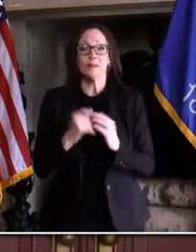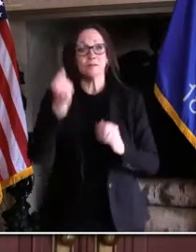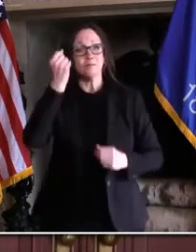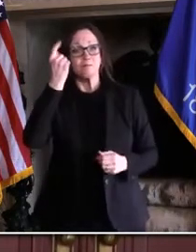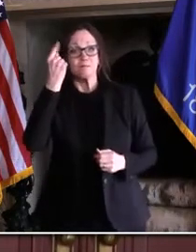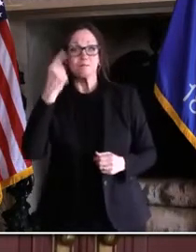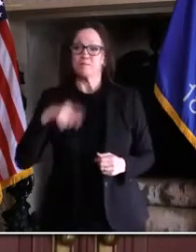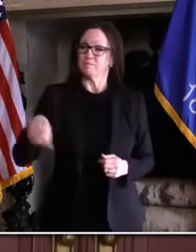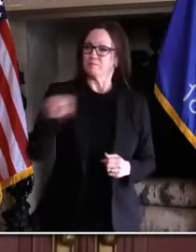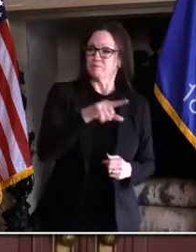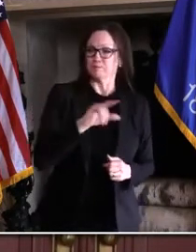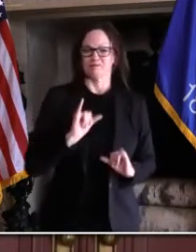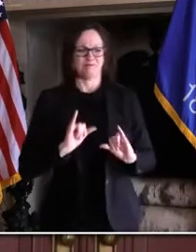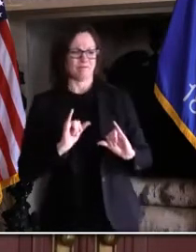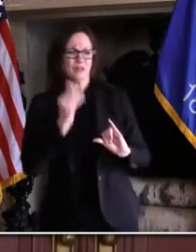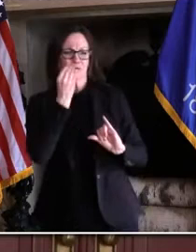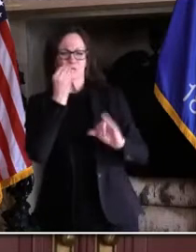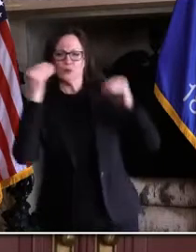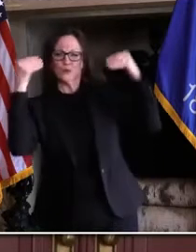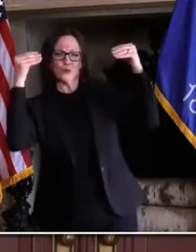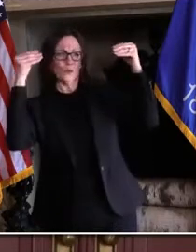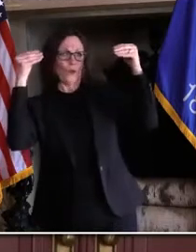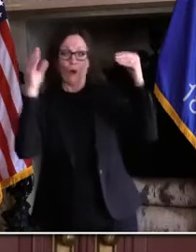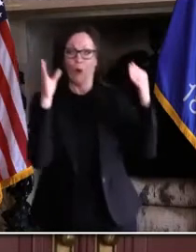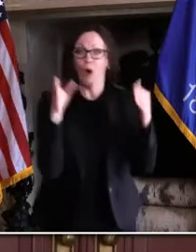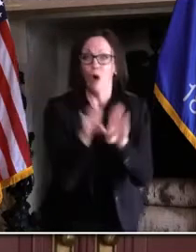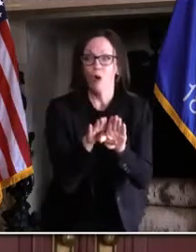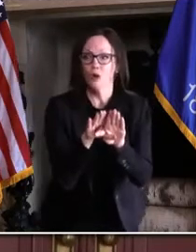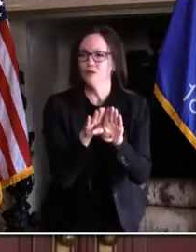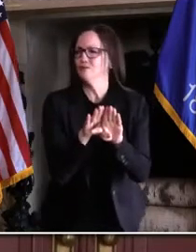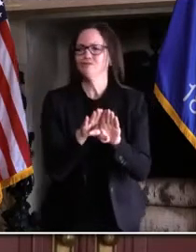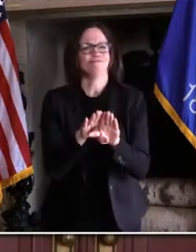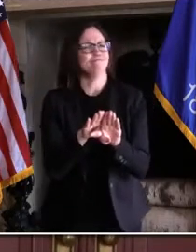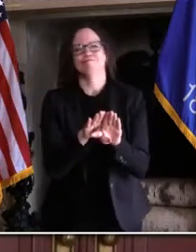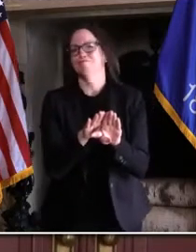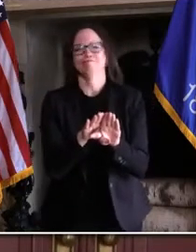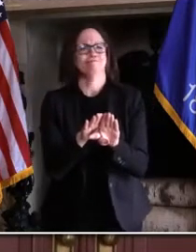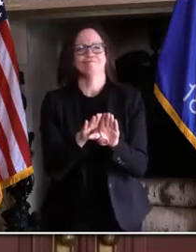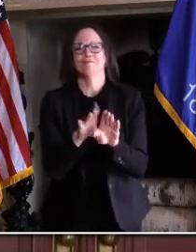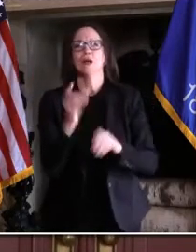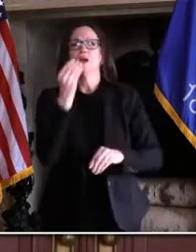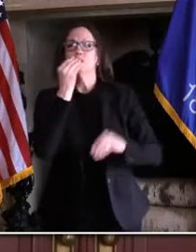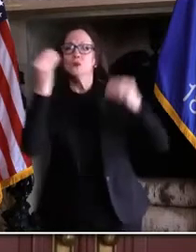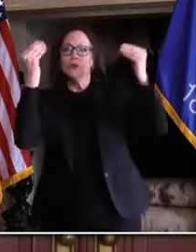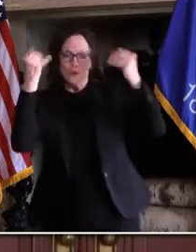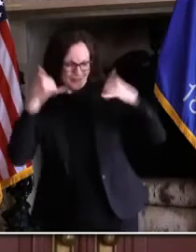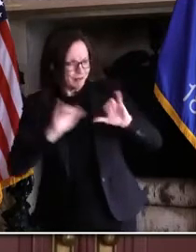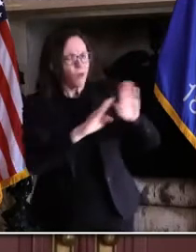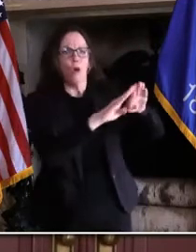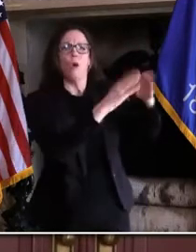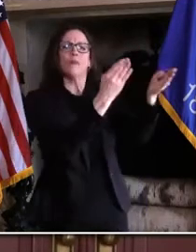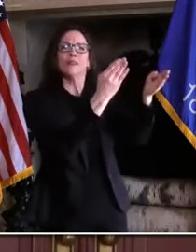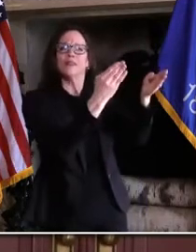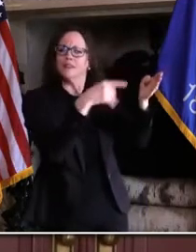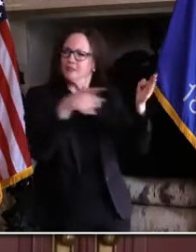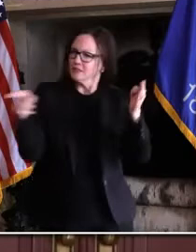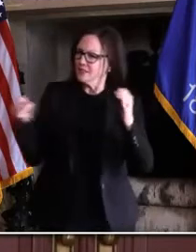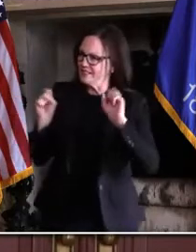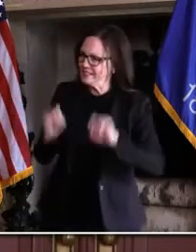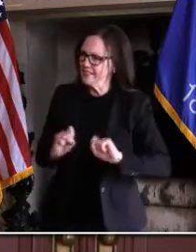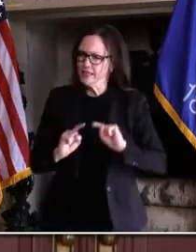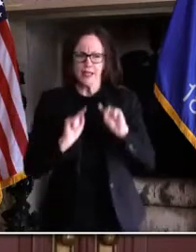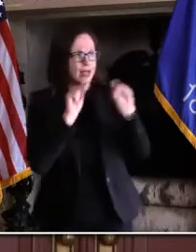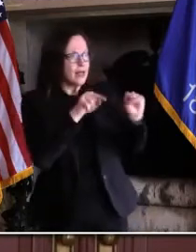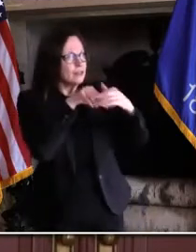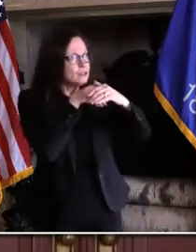pharmacies, gas stations, banks, critical infrastructure, and businesses that ship and deliver groceries and foods and goods